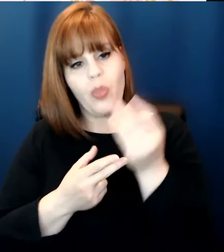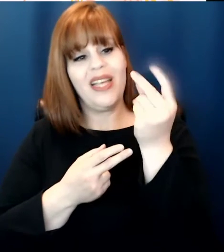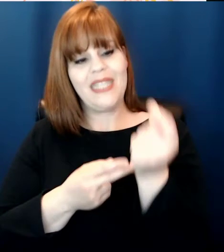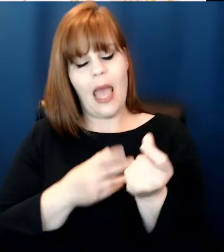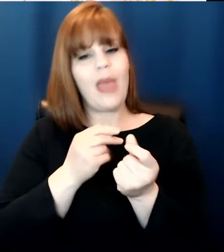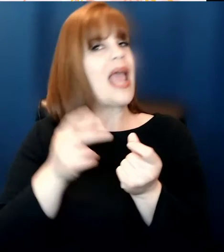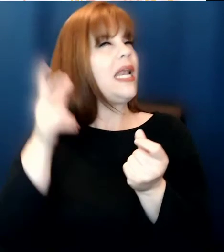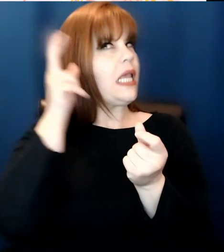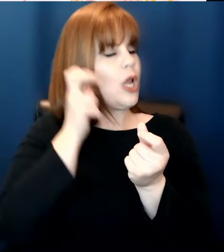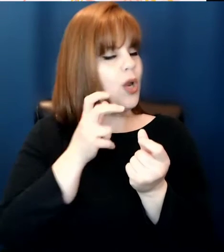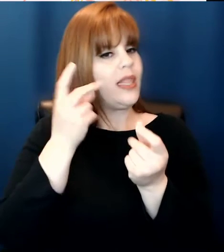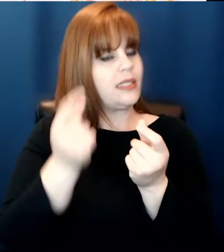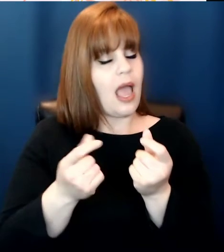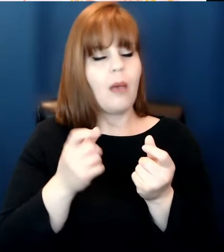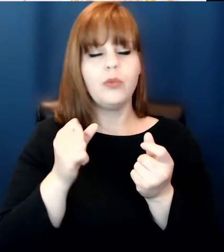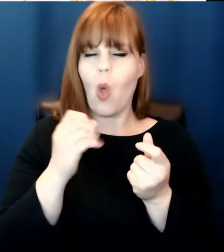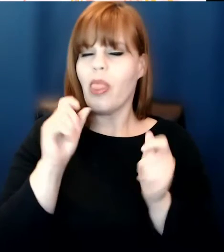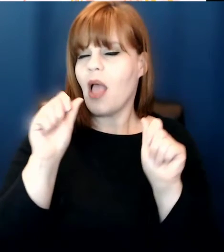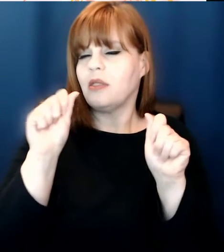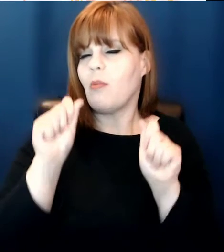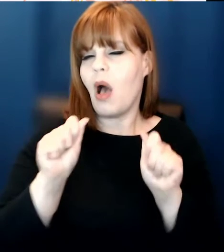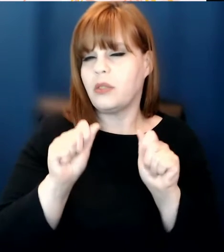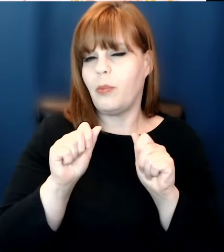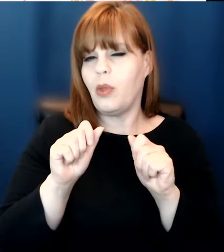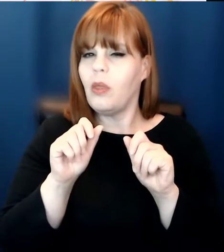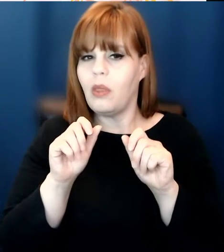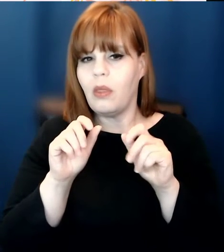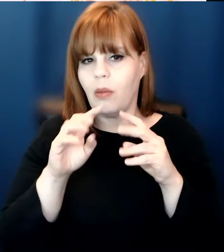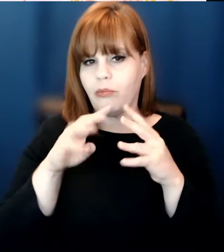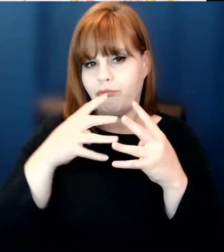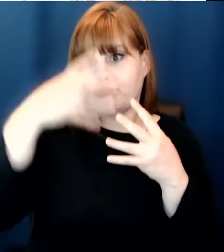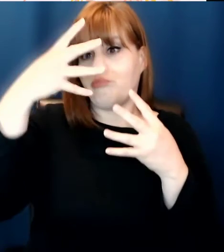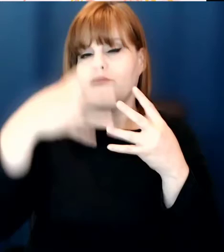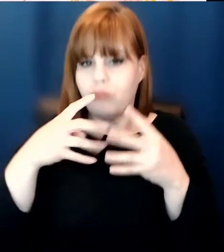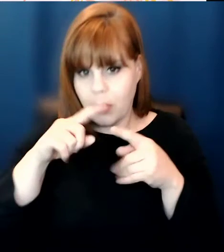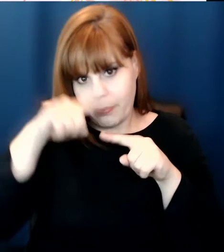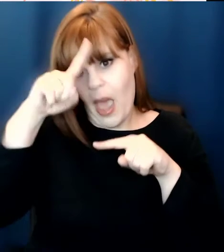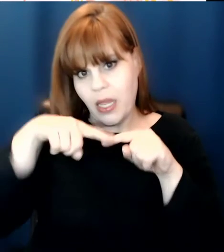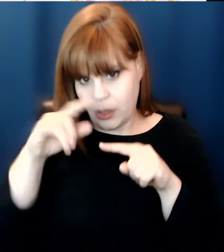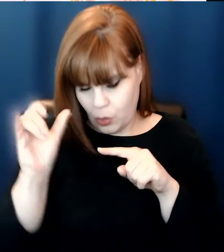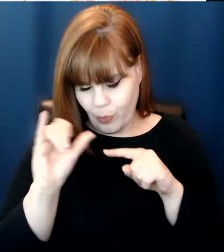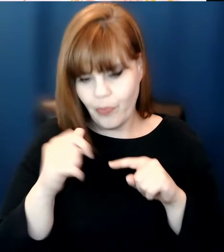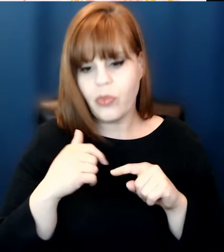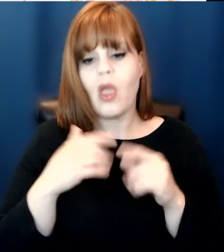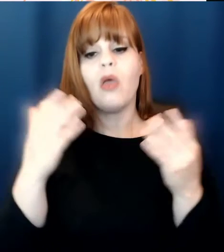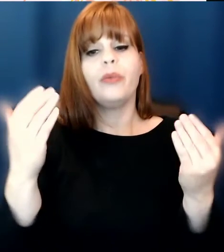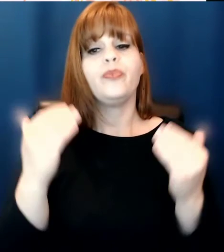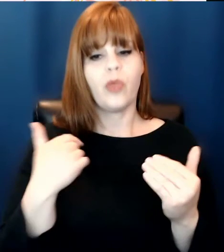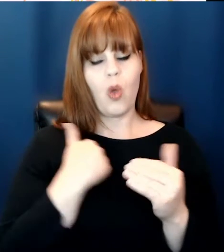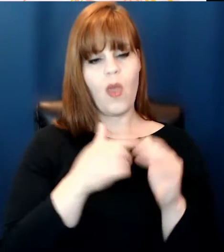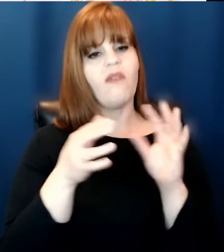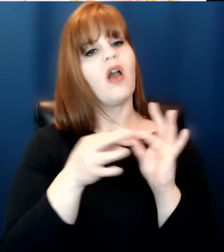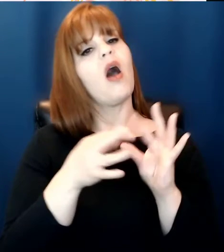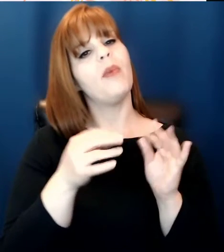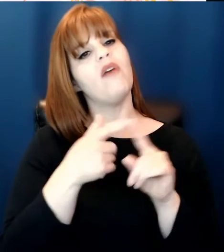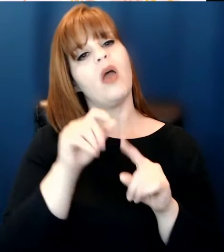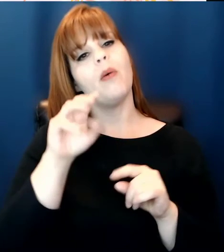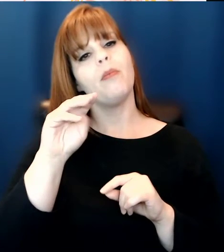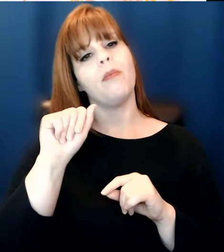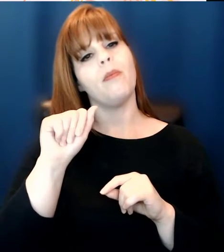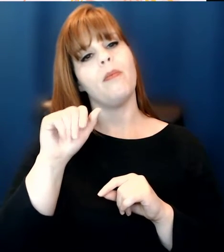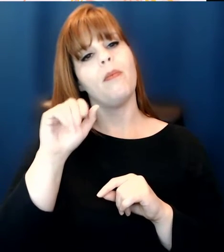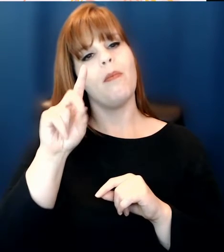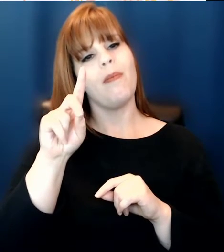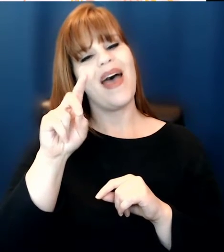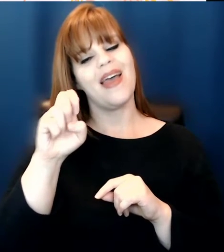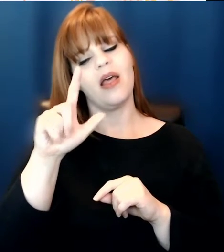potential spike. Cool. So moving on, we have a comment from Madeline, which is saying,